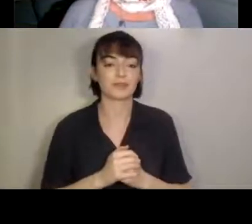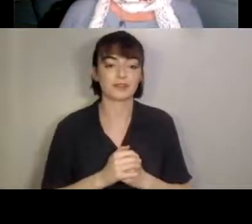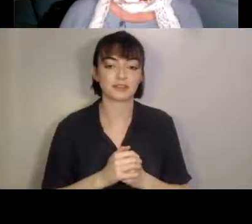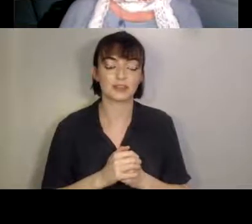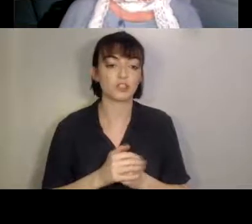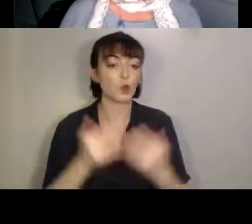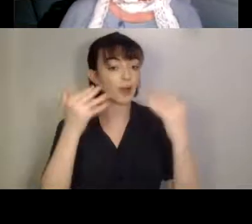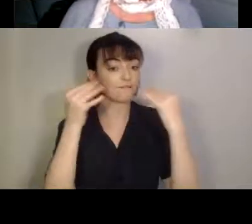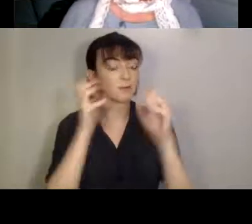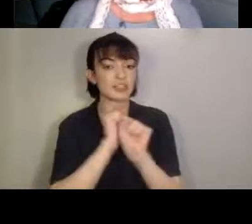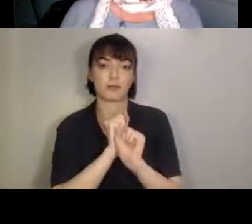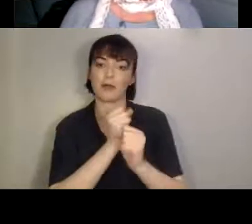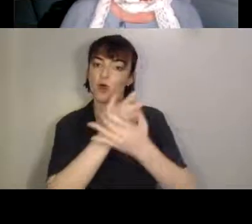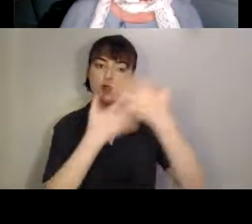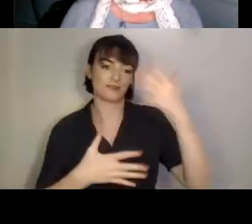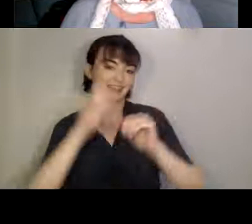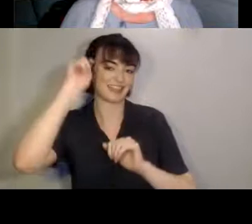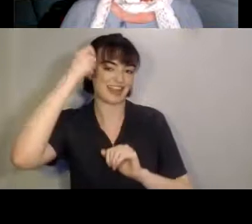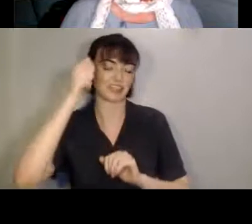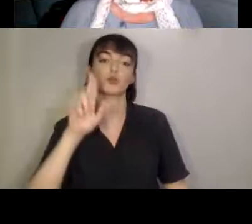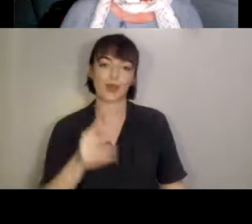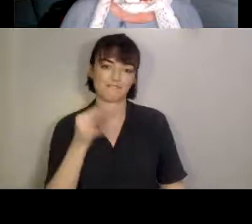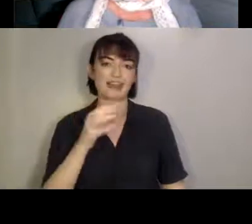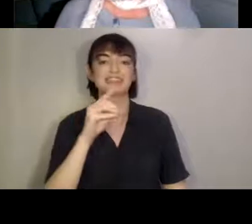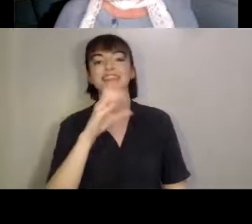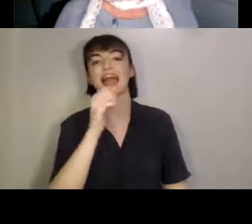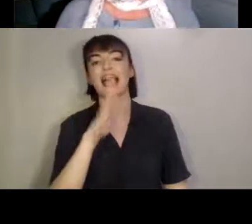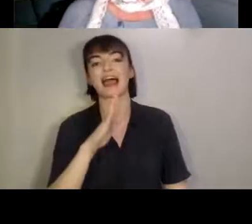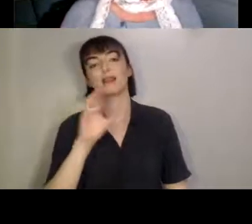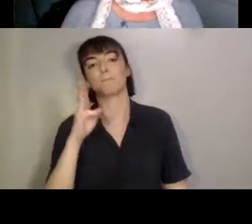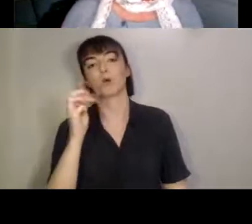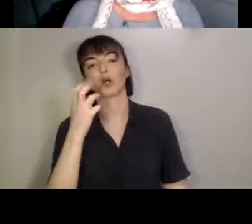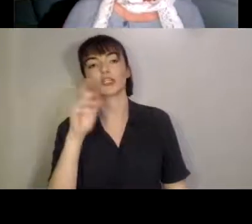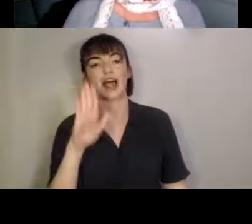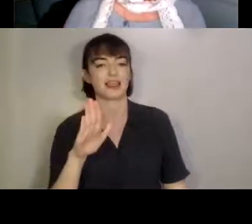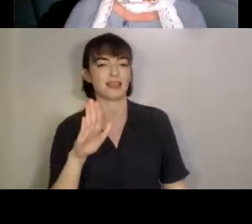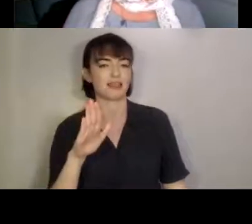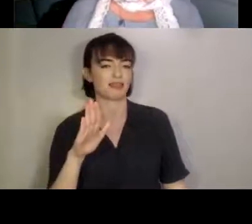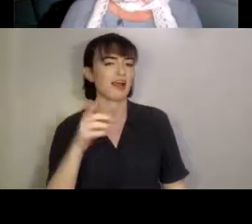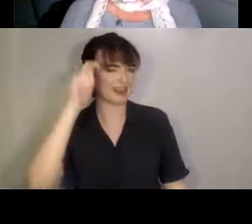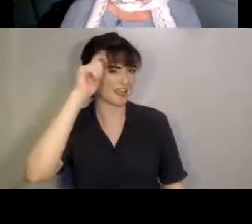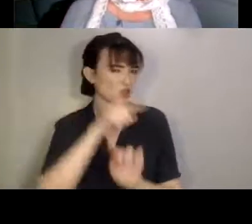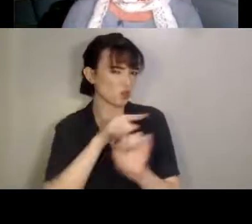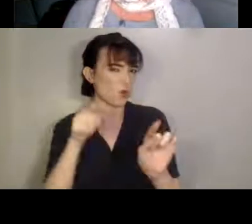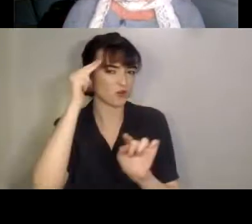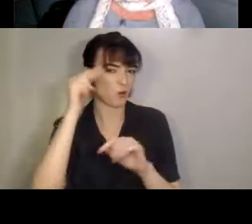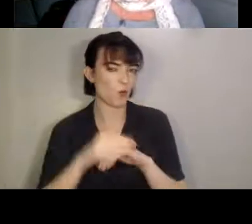Information about many of these tests, incidentally, is on the DCAL portal. I imagine that you will know about that. It's recently